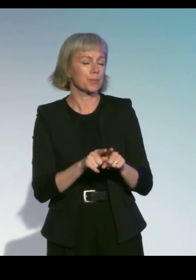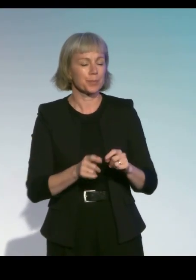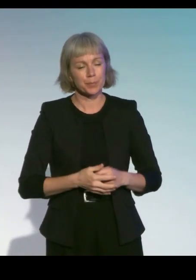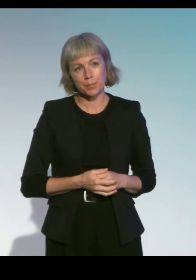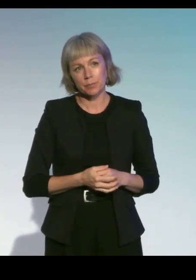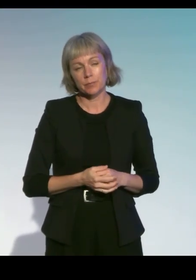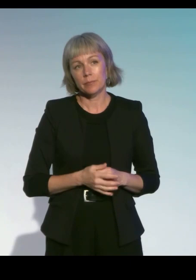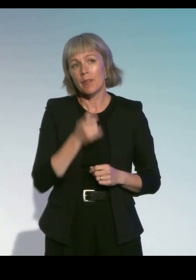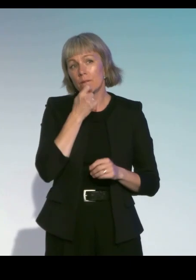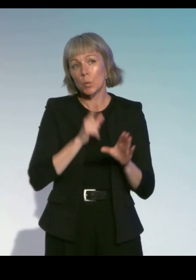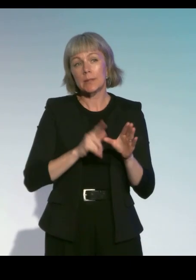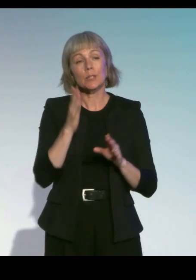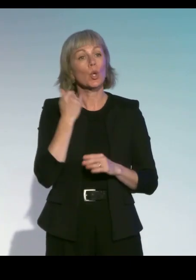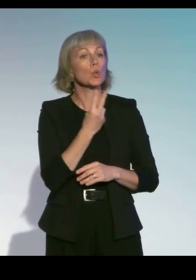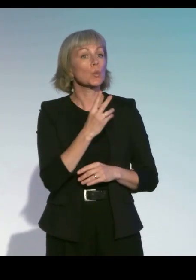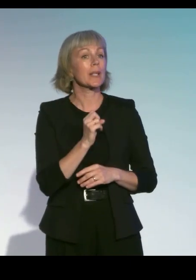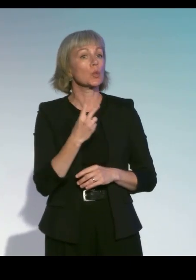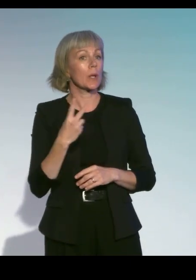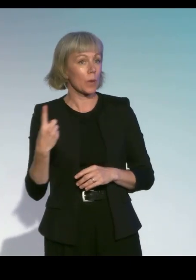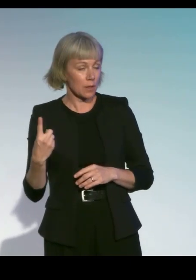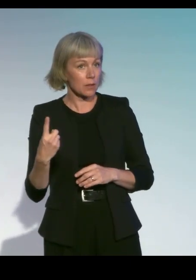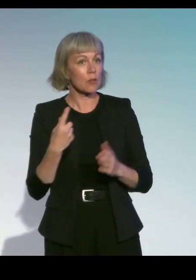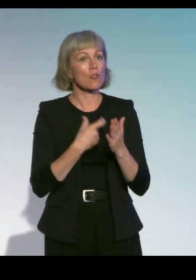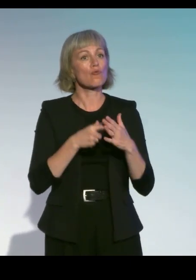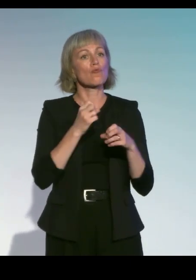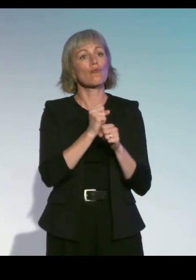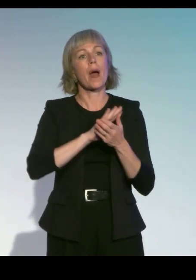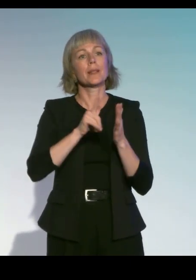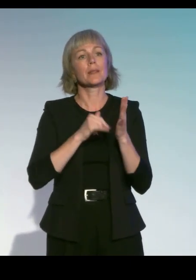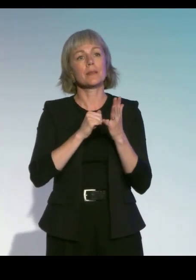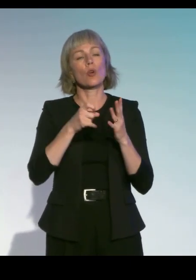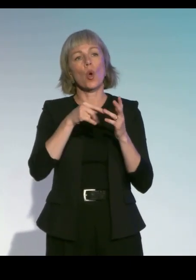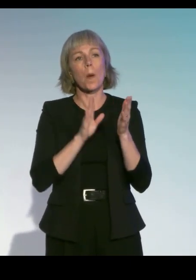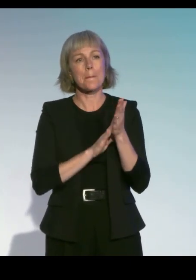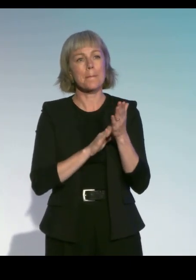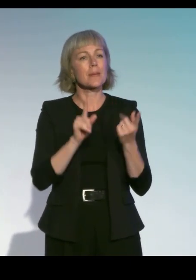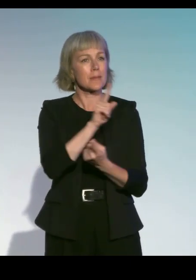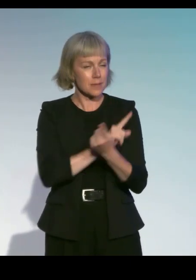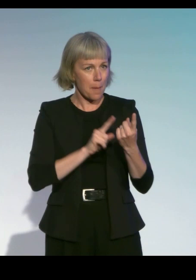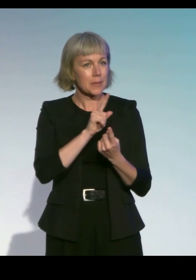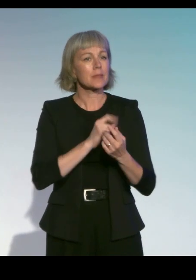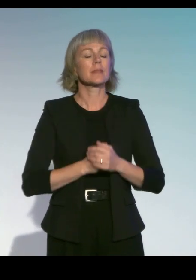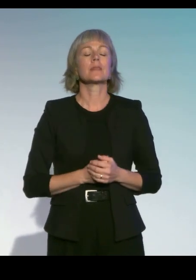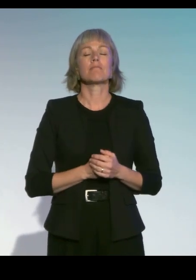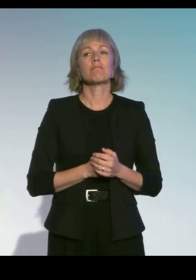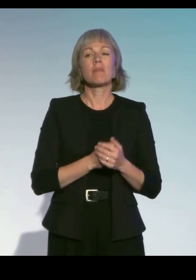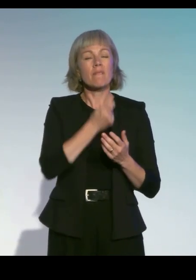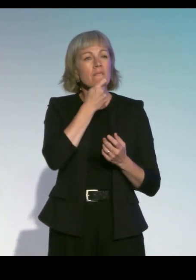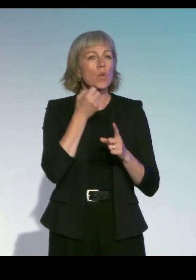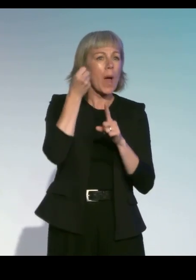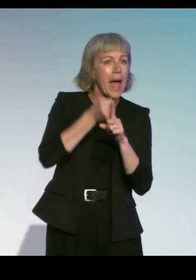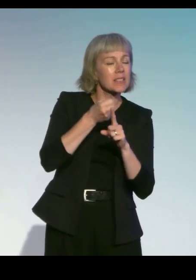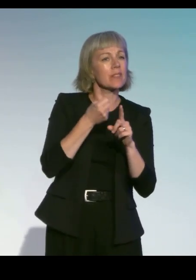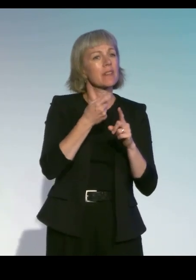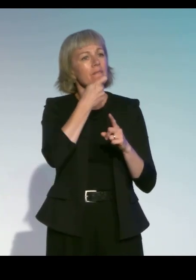A couple of years ago in 2021 at the RightsCon Summit on Human Rights in the Digital Age, a few other scholars and activists and